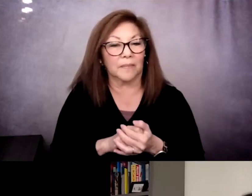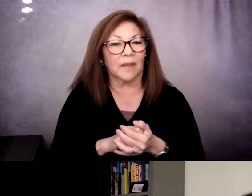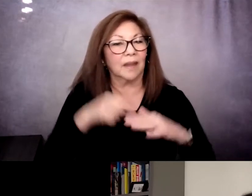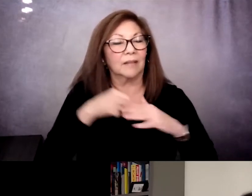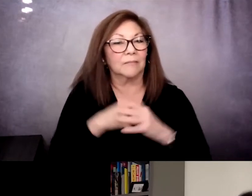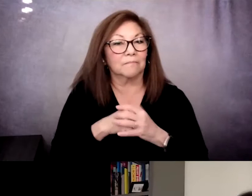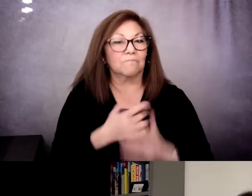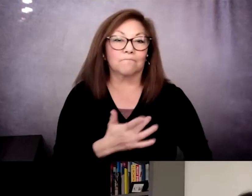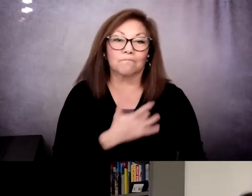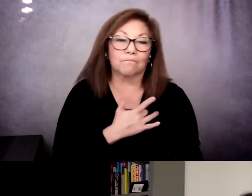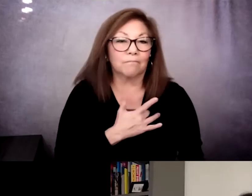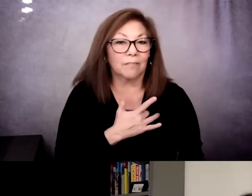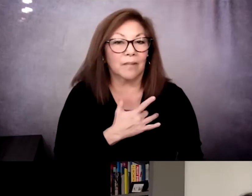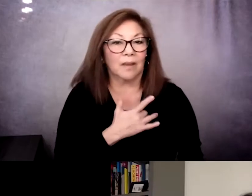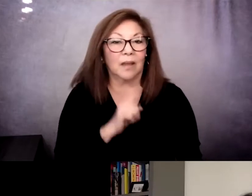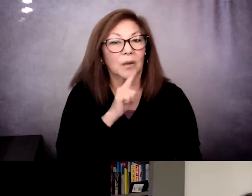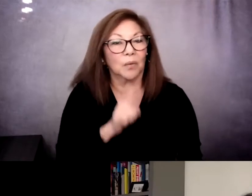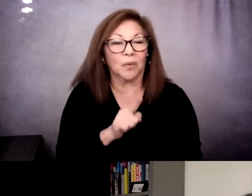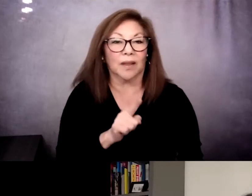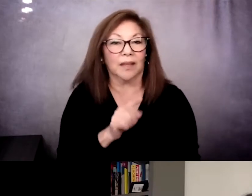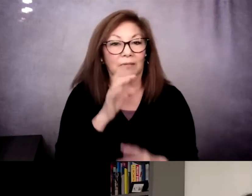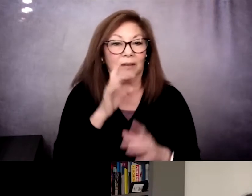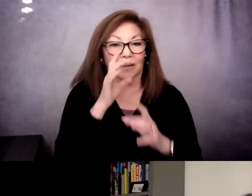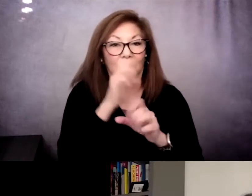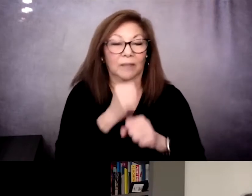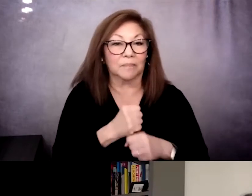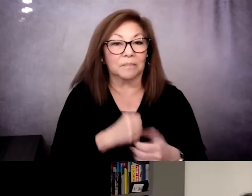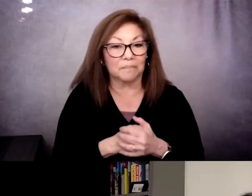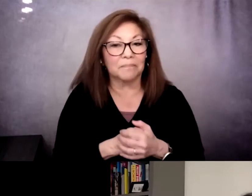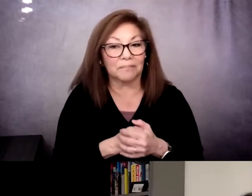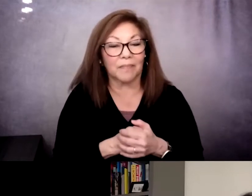deeply and necessarily radical. And